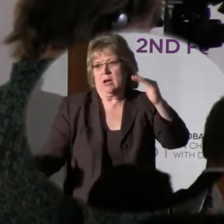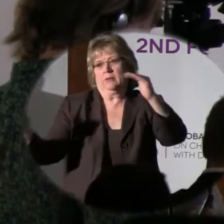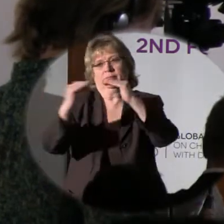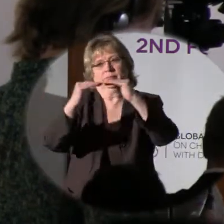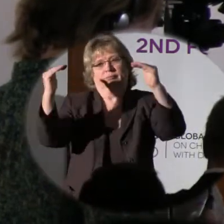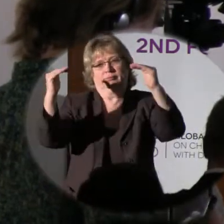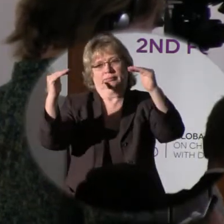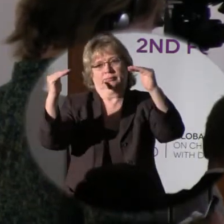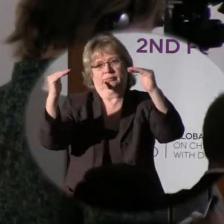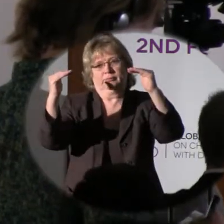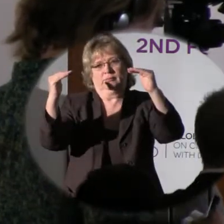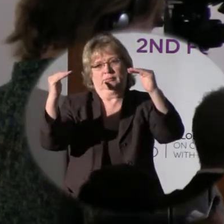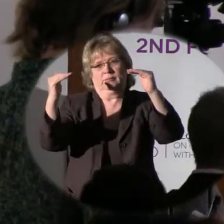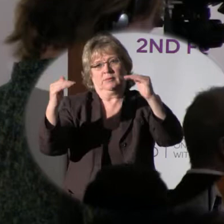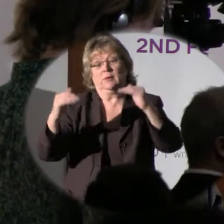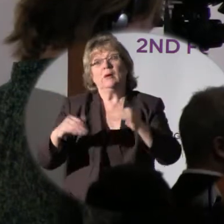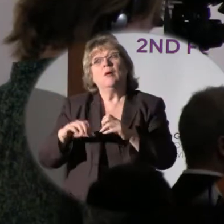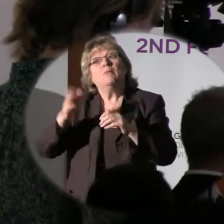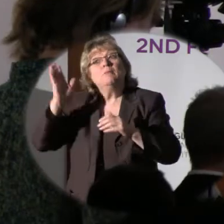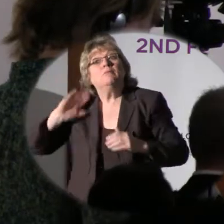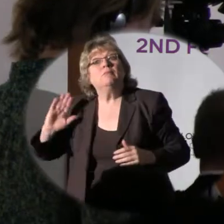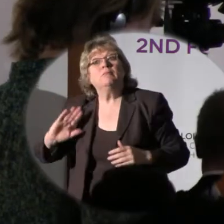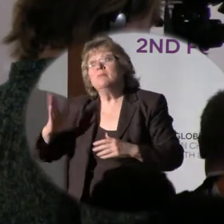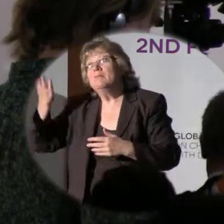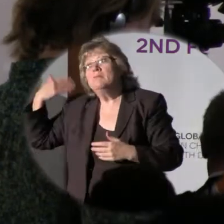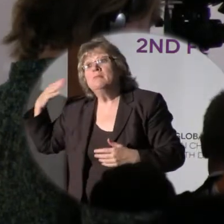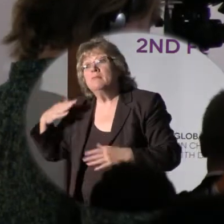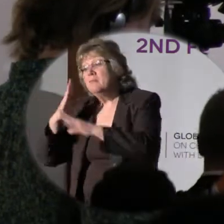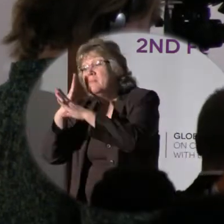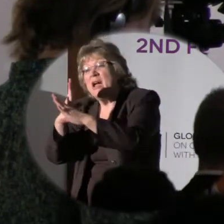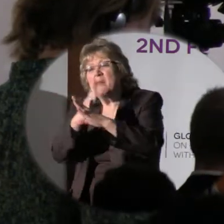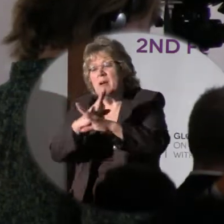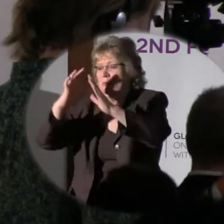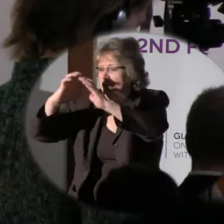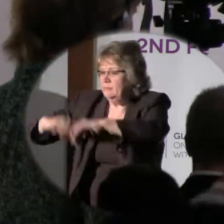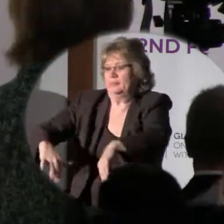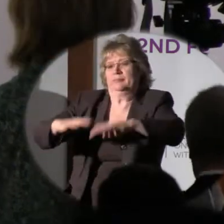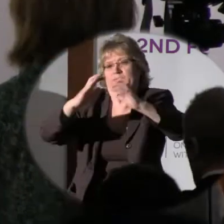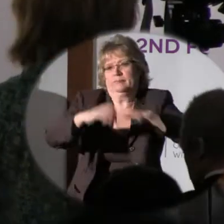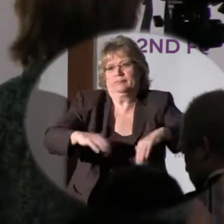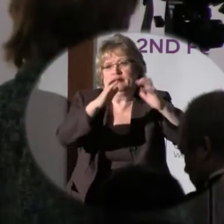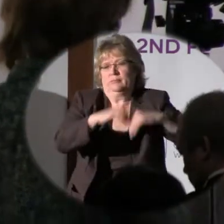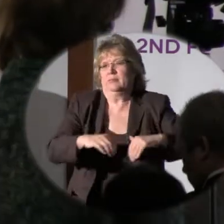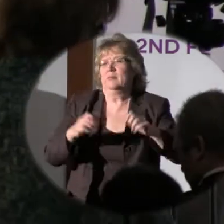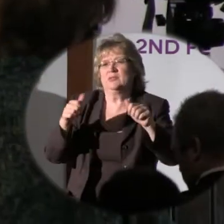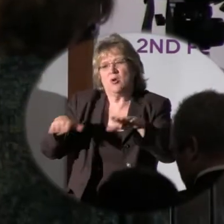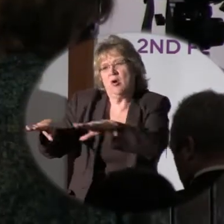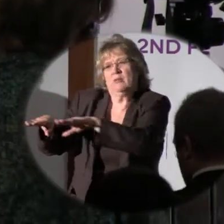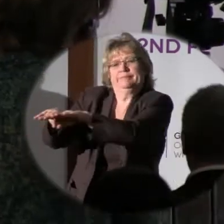of and accessible to all persons. Thank you.